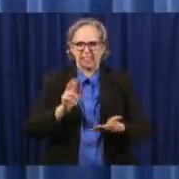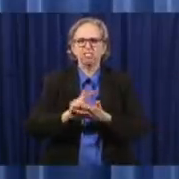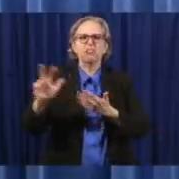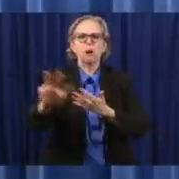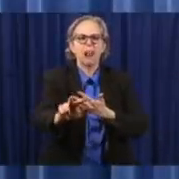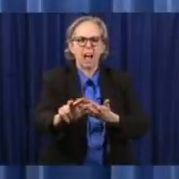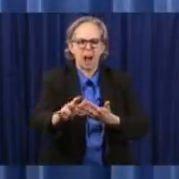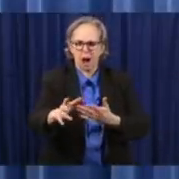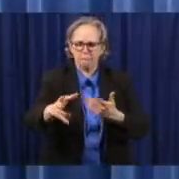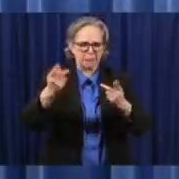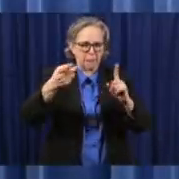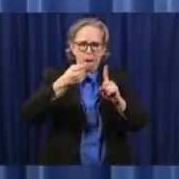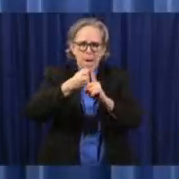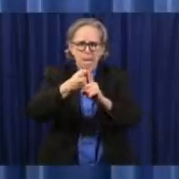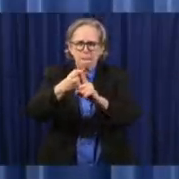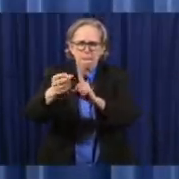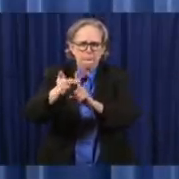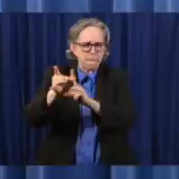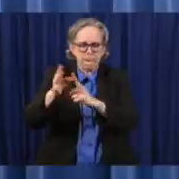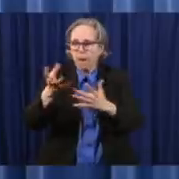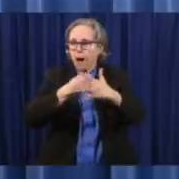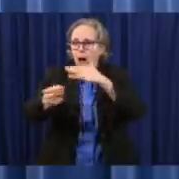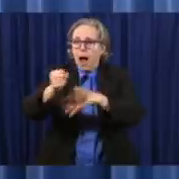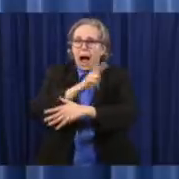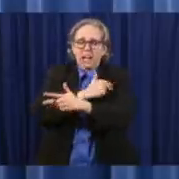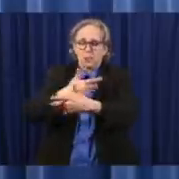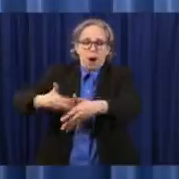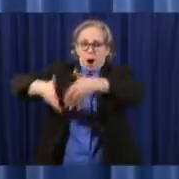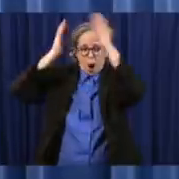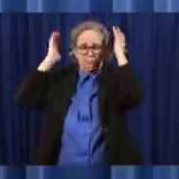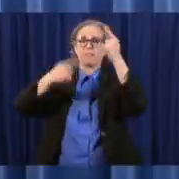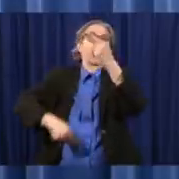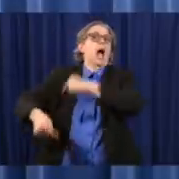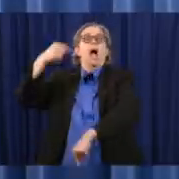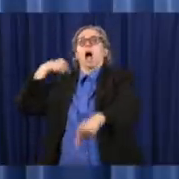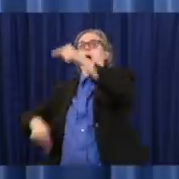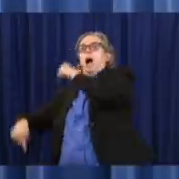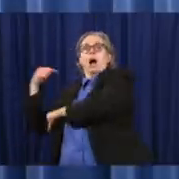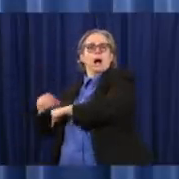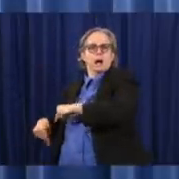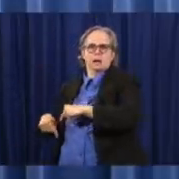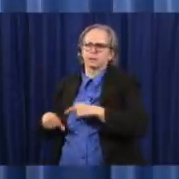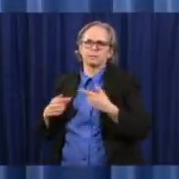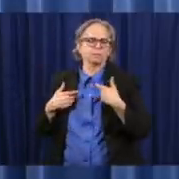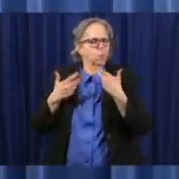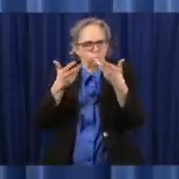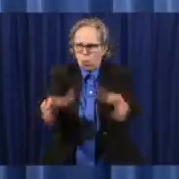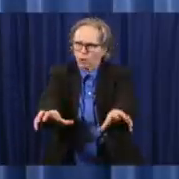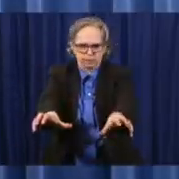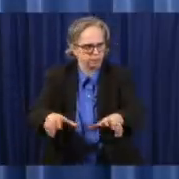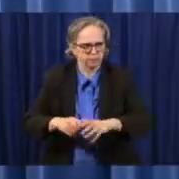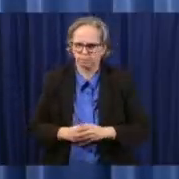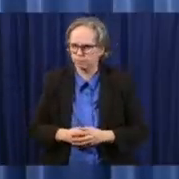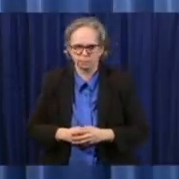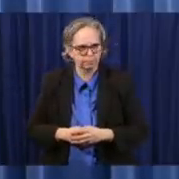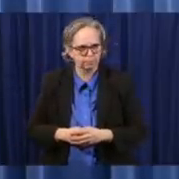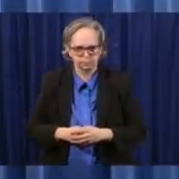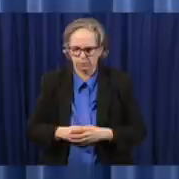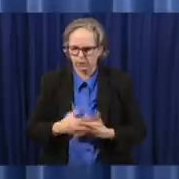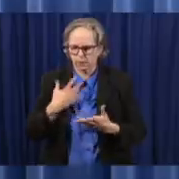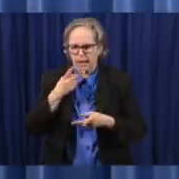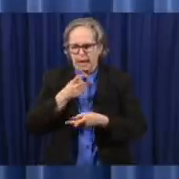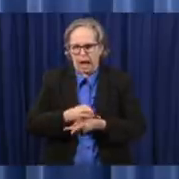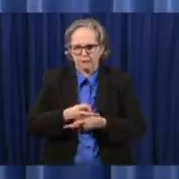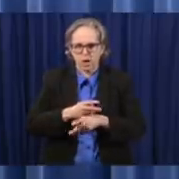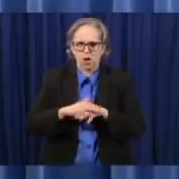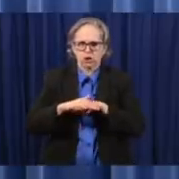results, we've got to roll things back, and that's just not where we want to be. So we got to be cautious as we go